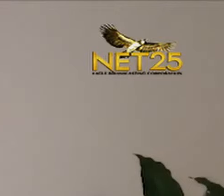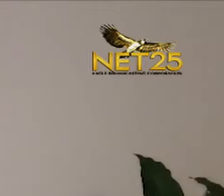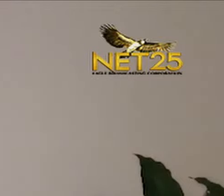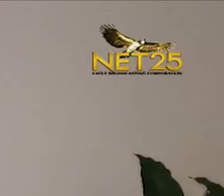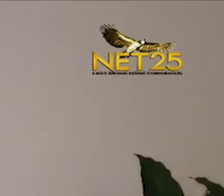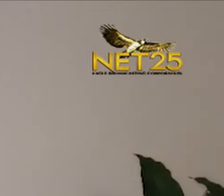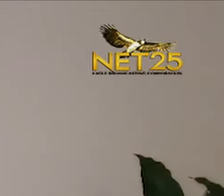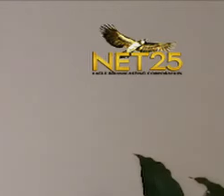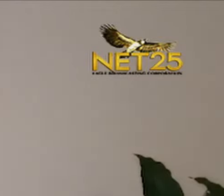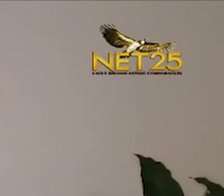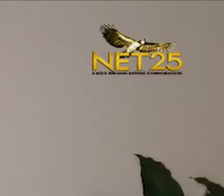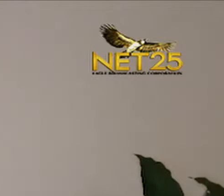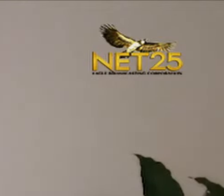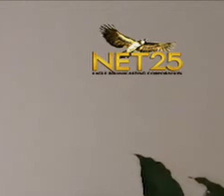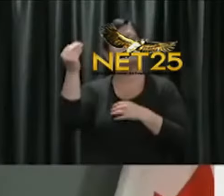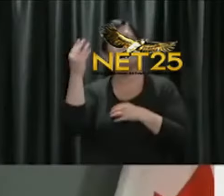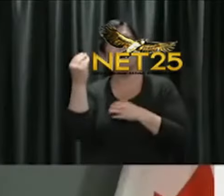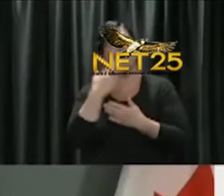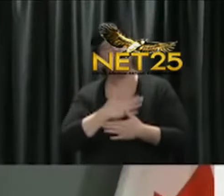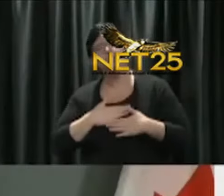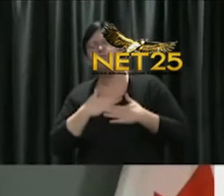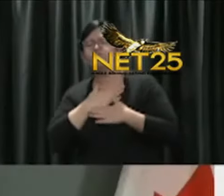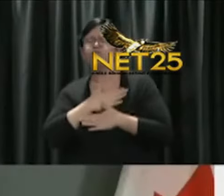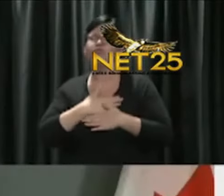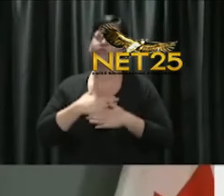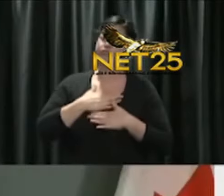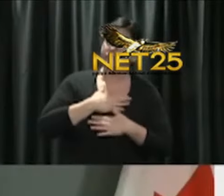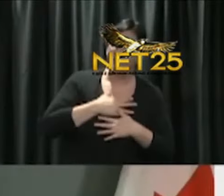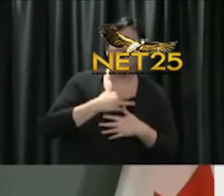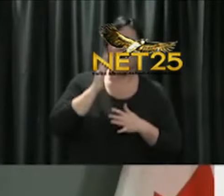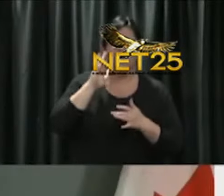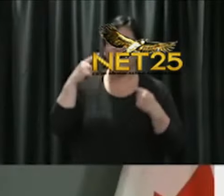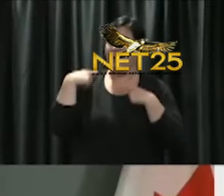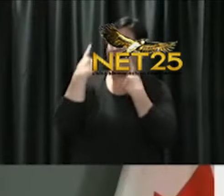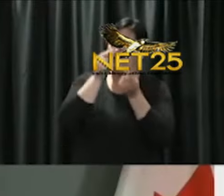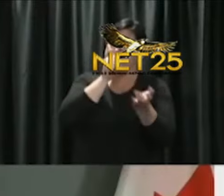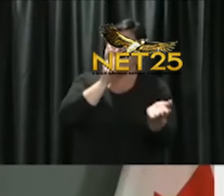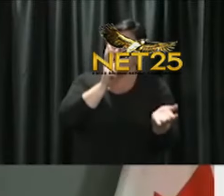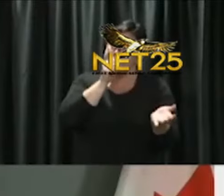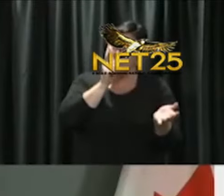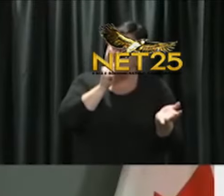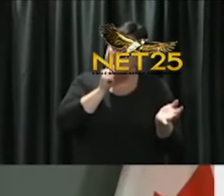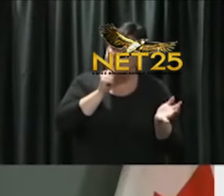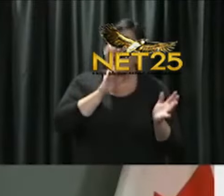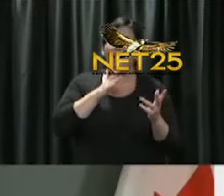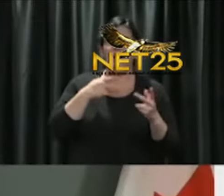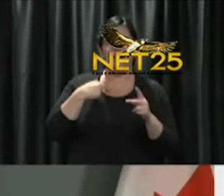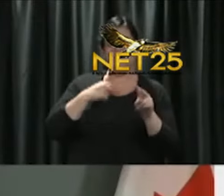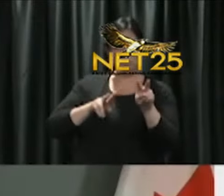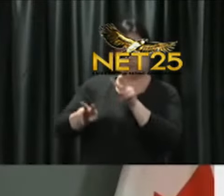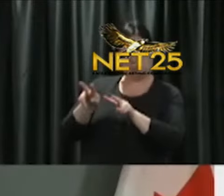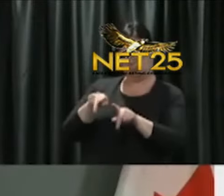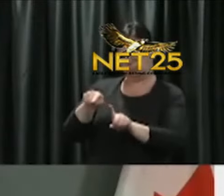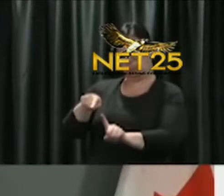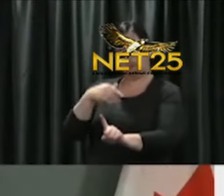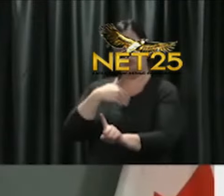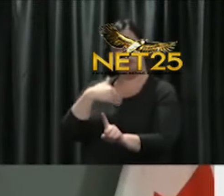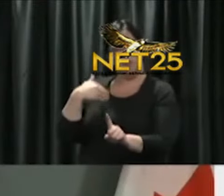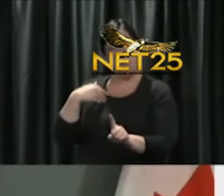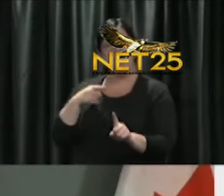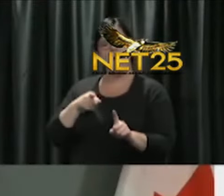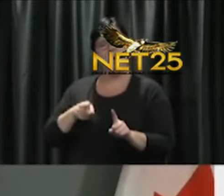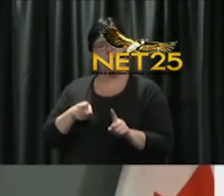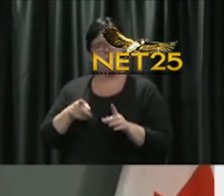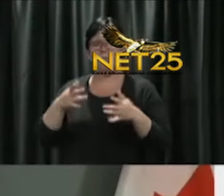new Delta variant. In my view, Toronto is on a solid path